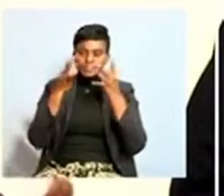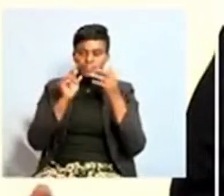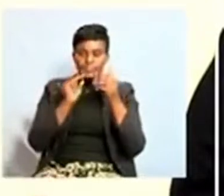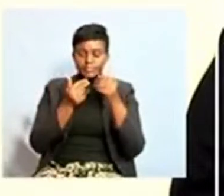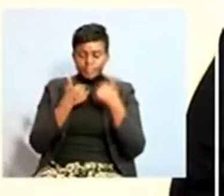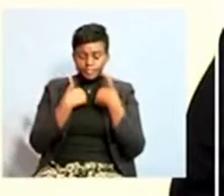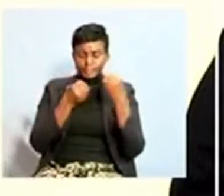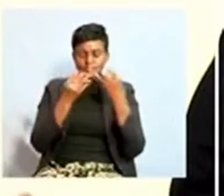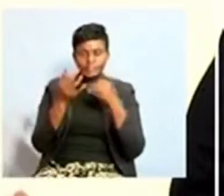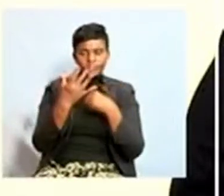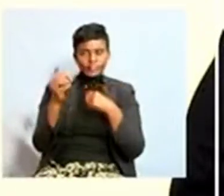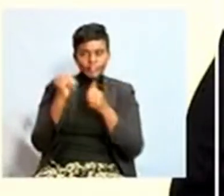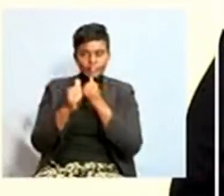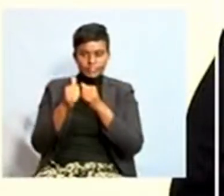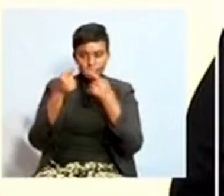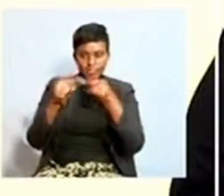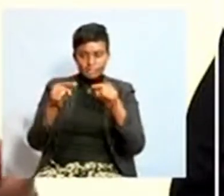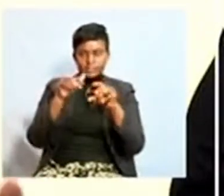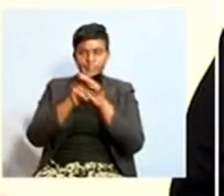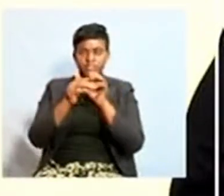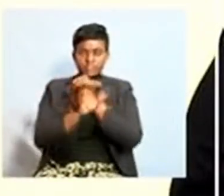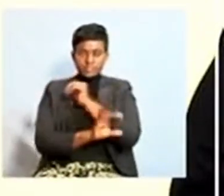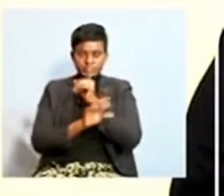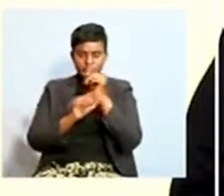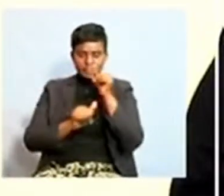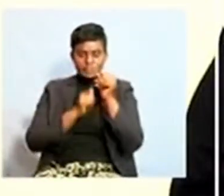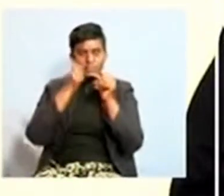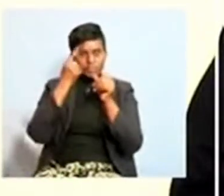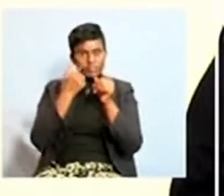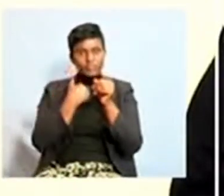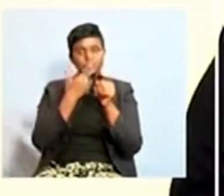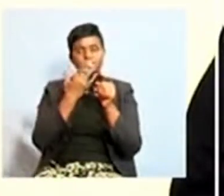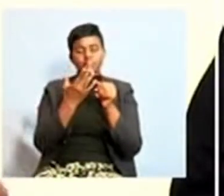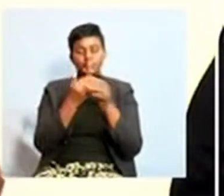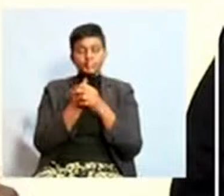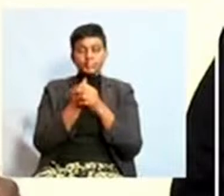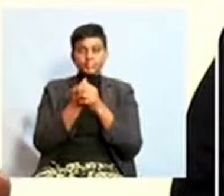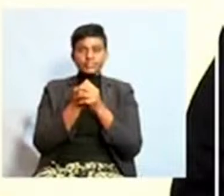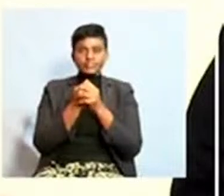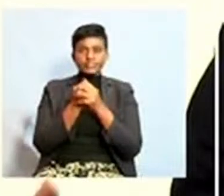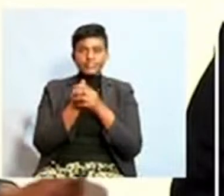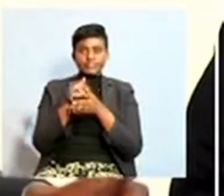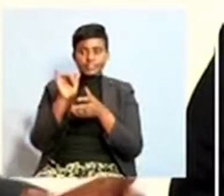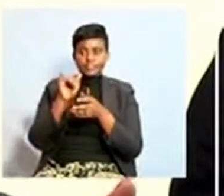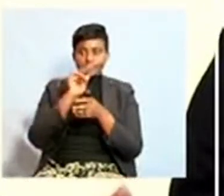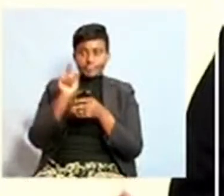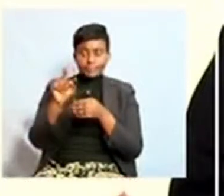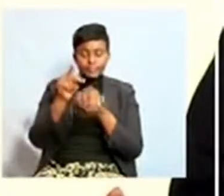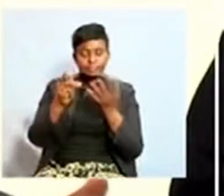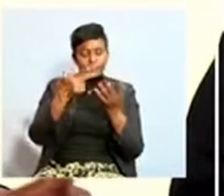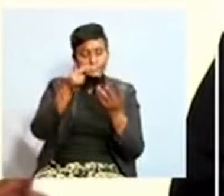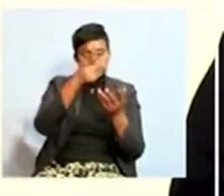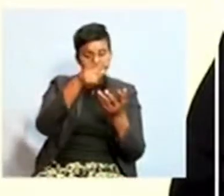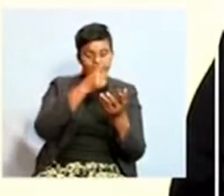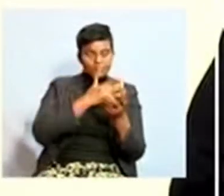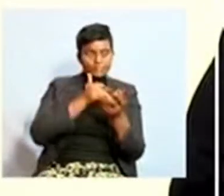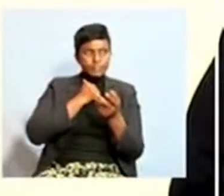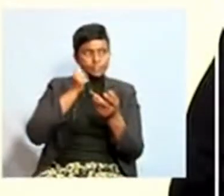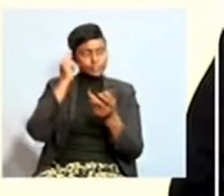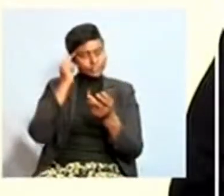of things going on in the country. We understand that, but is it a priority? I think this